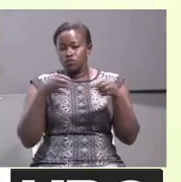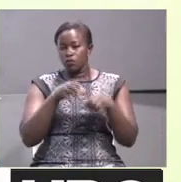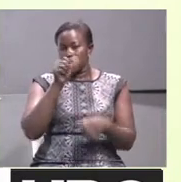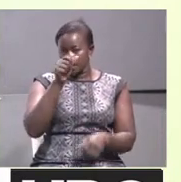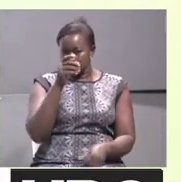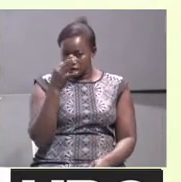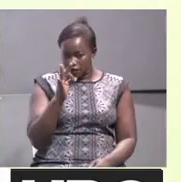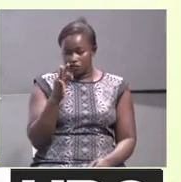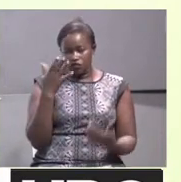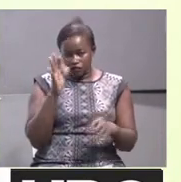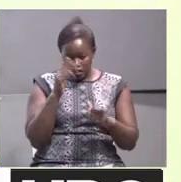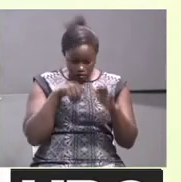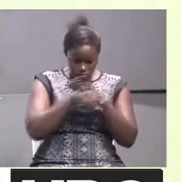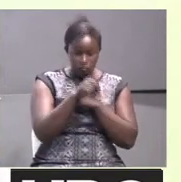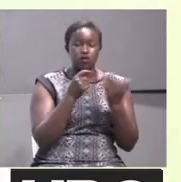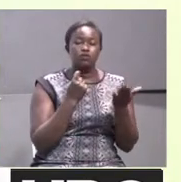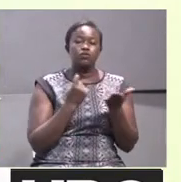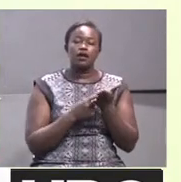filtered into the country